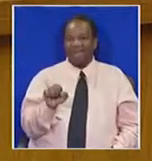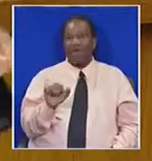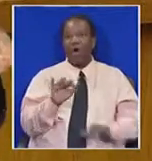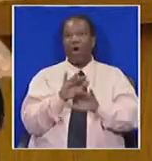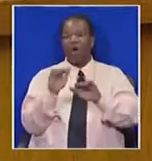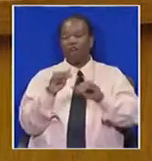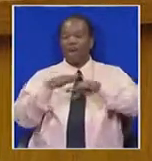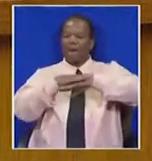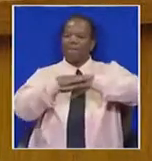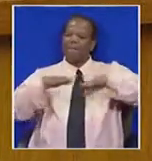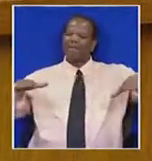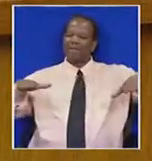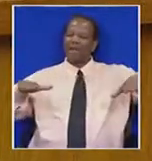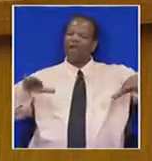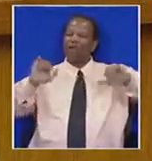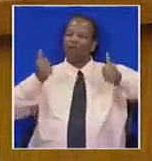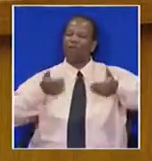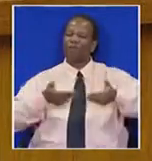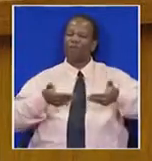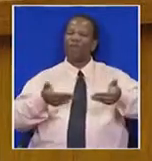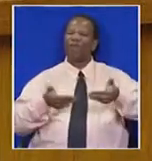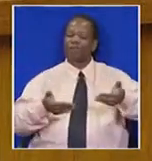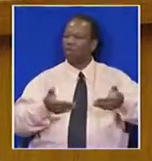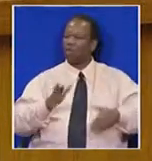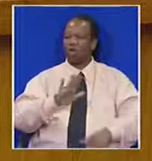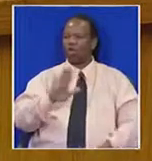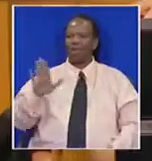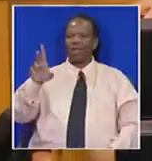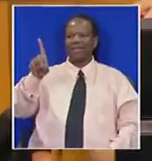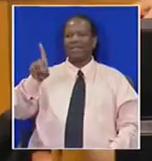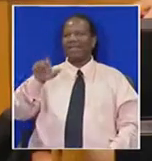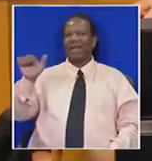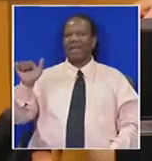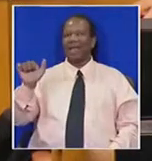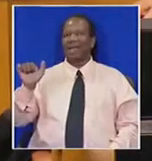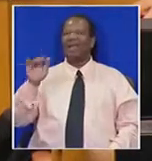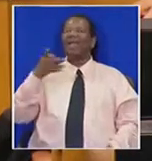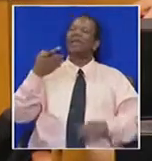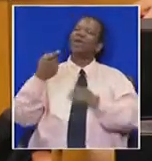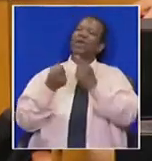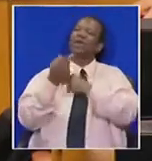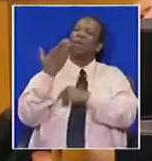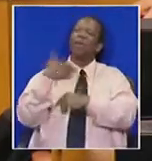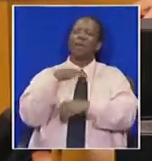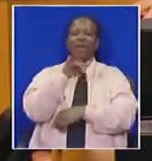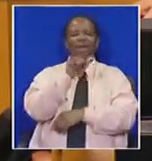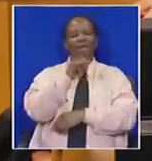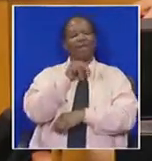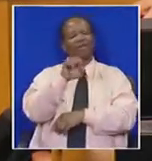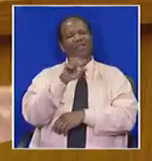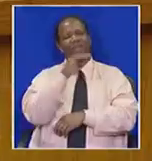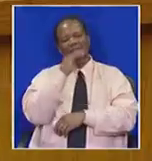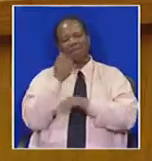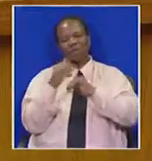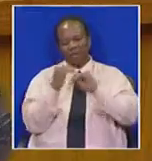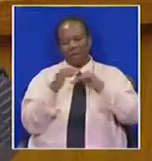on all services across. It is not a DA issue. Even when the ANC was in power, we had that baseline. So